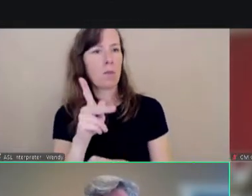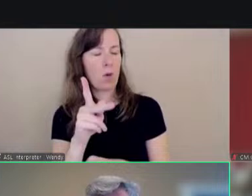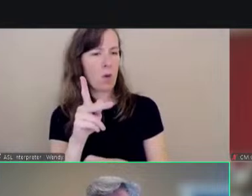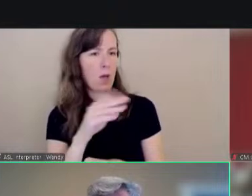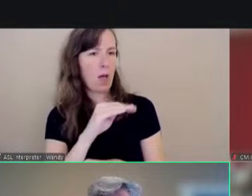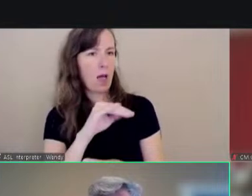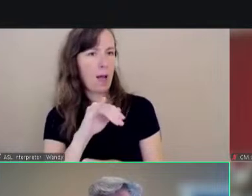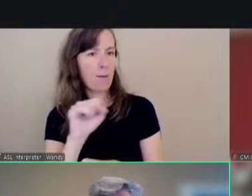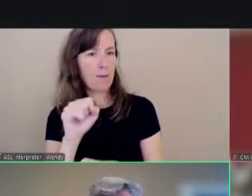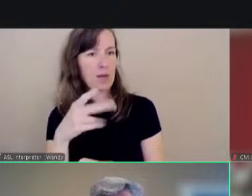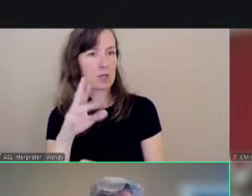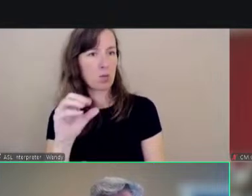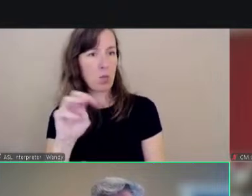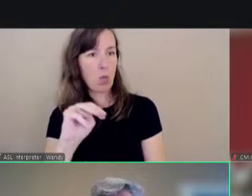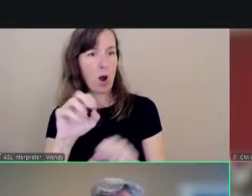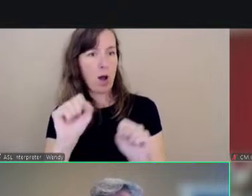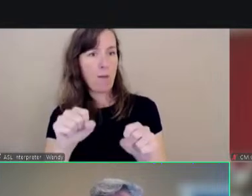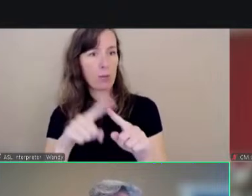screen?